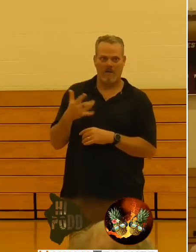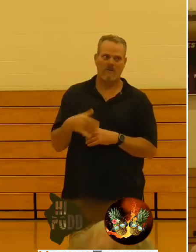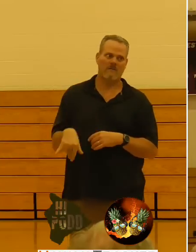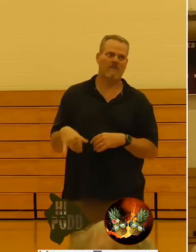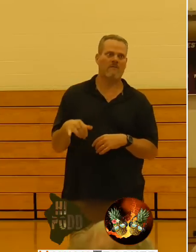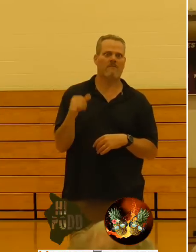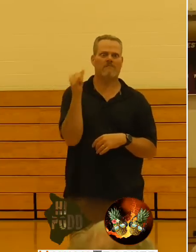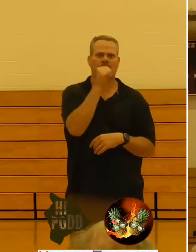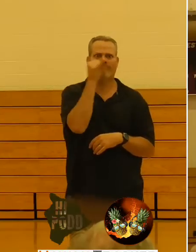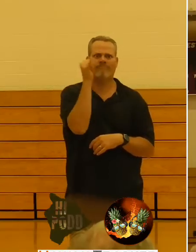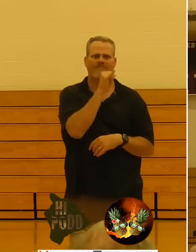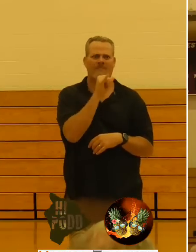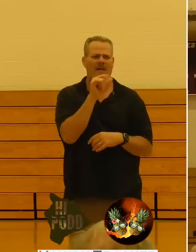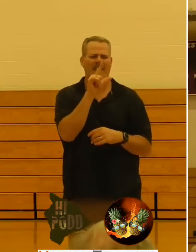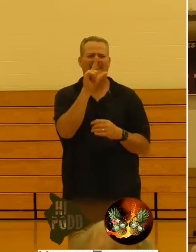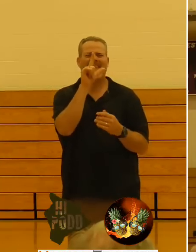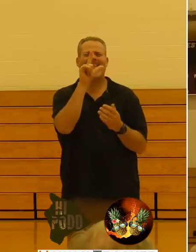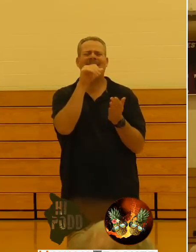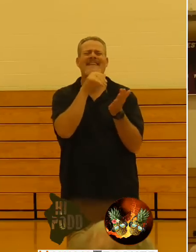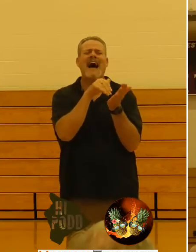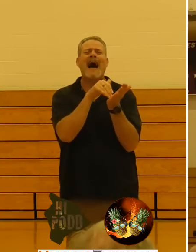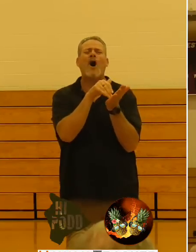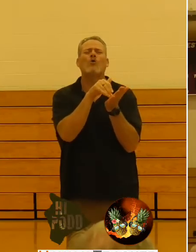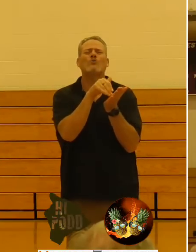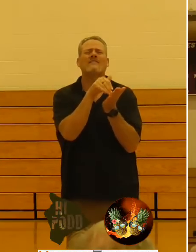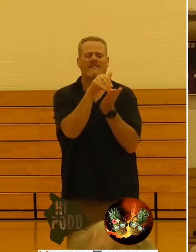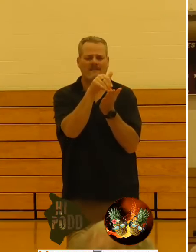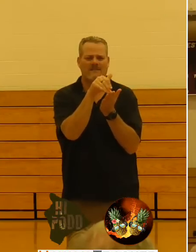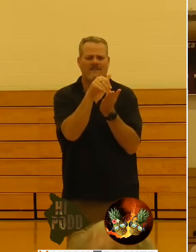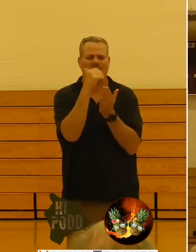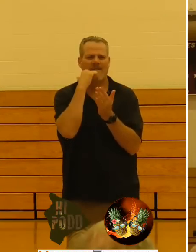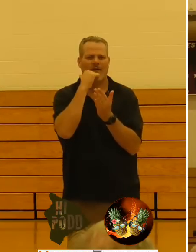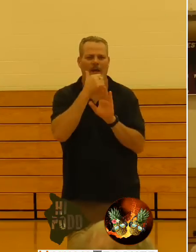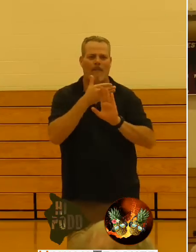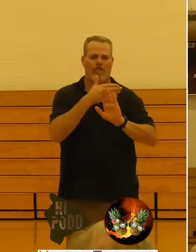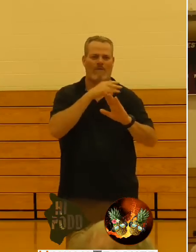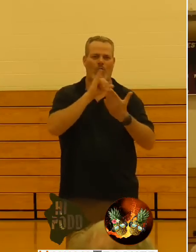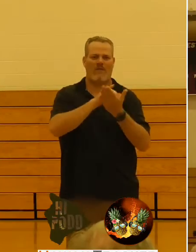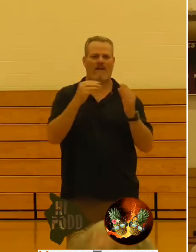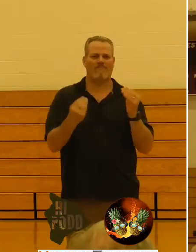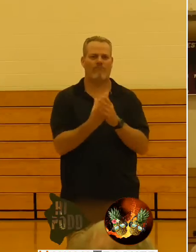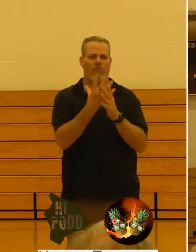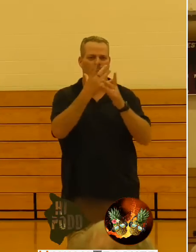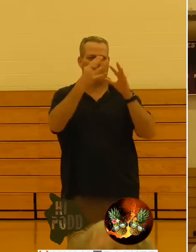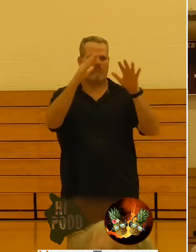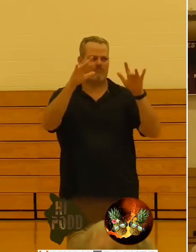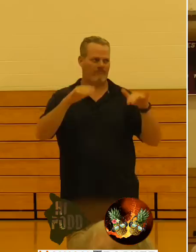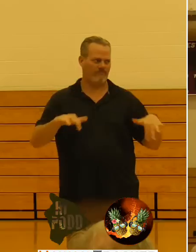had hundreds to thousands of earthquakes per day prior to that event.